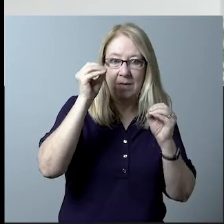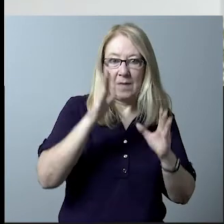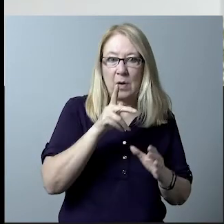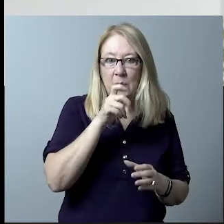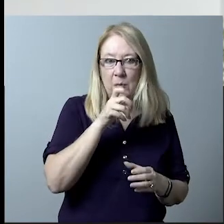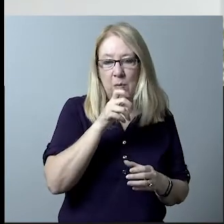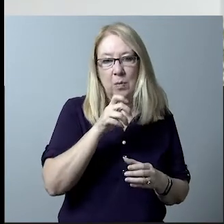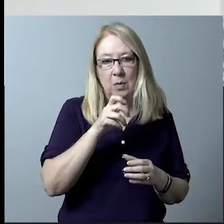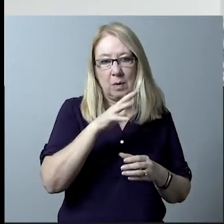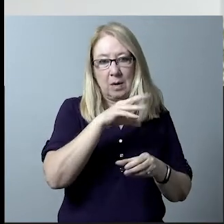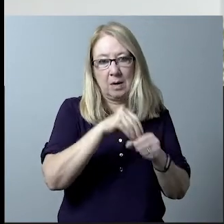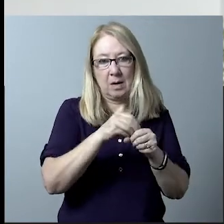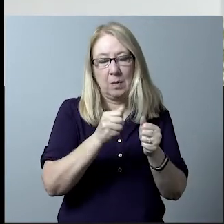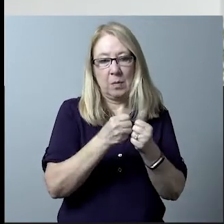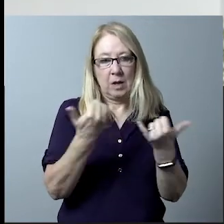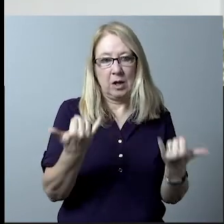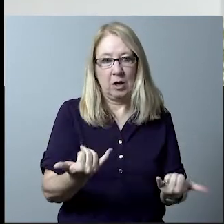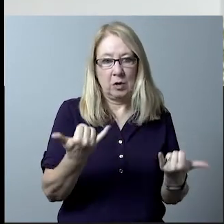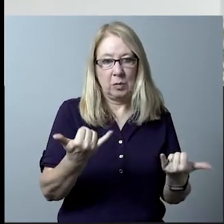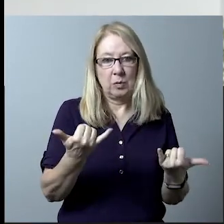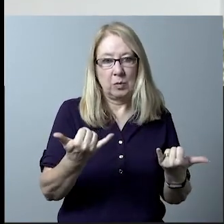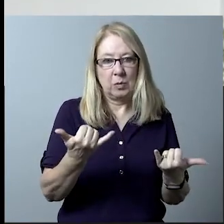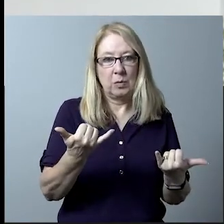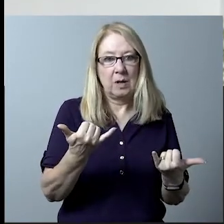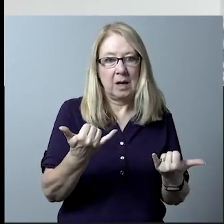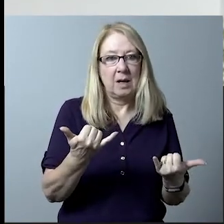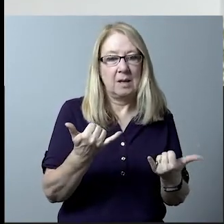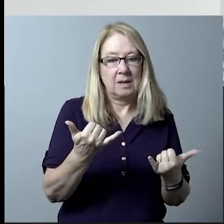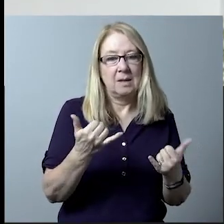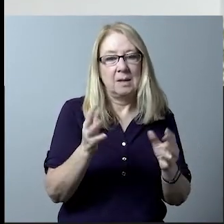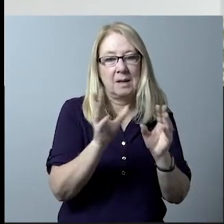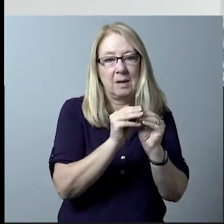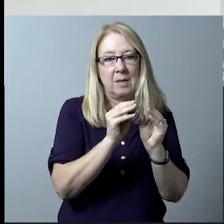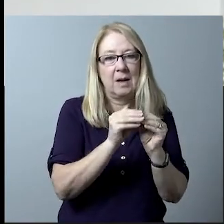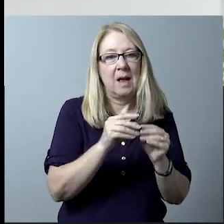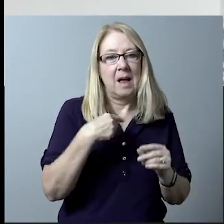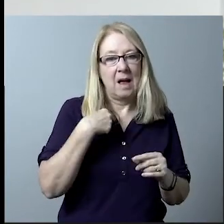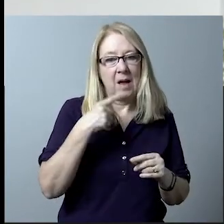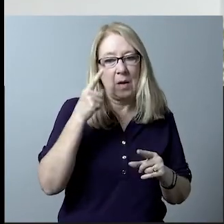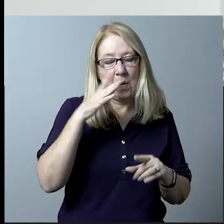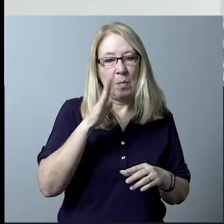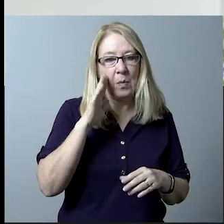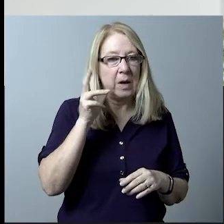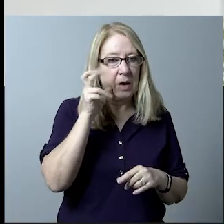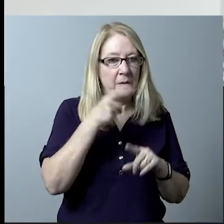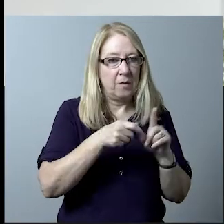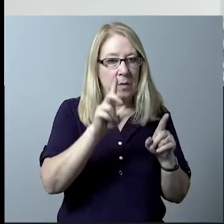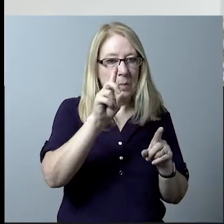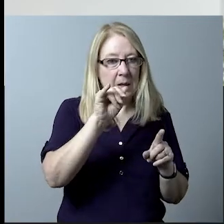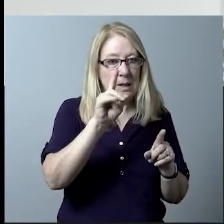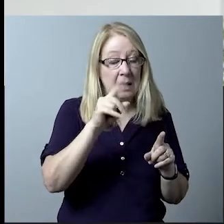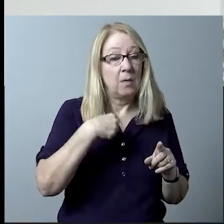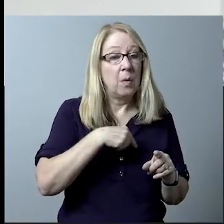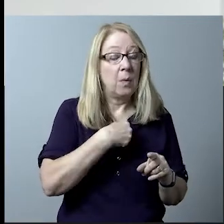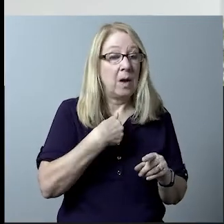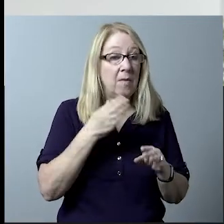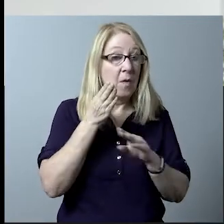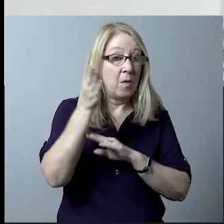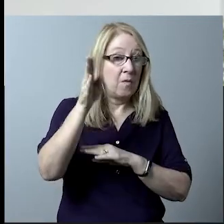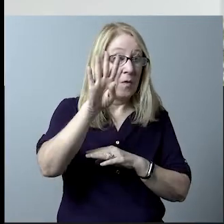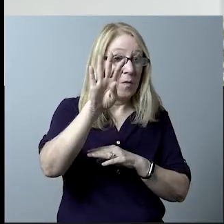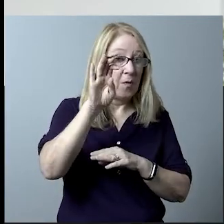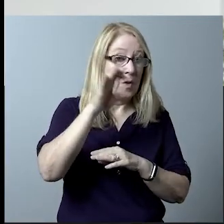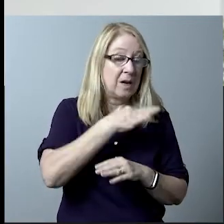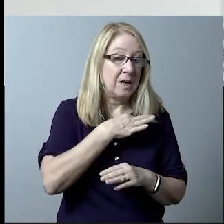almost 200 faculty members who registered for today's presentation. So I hope you guys enjoyed hearing from David there. And we have